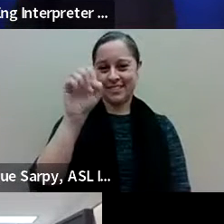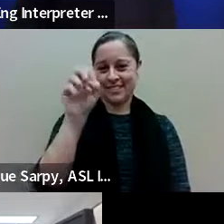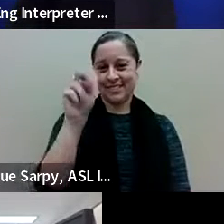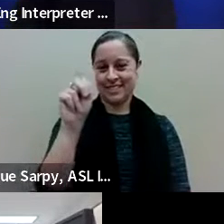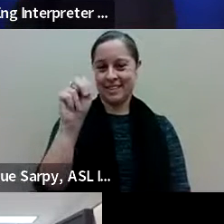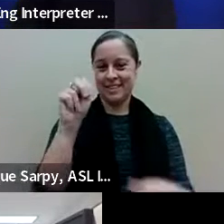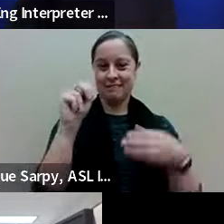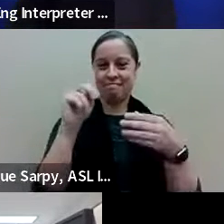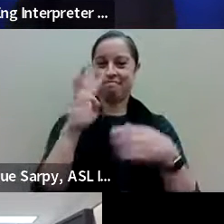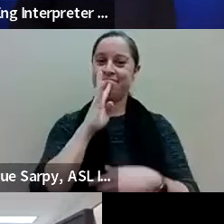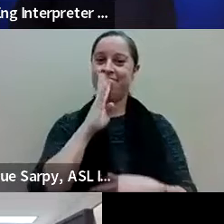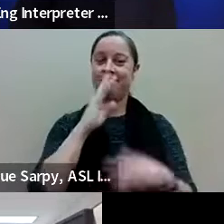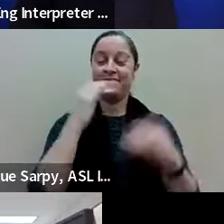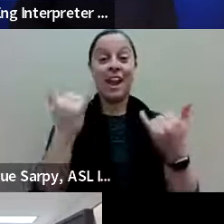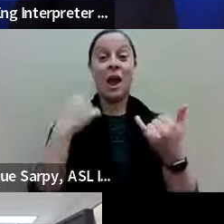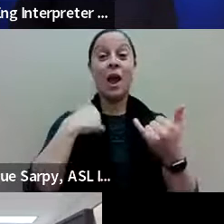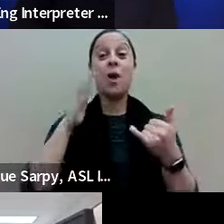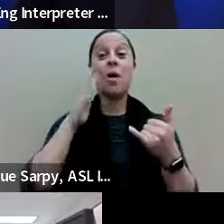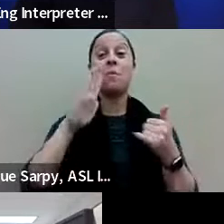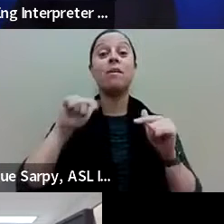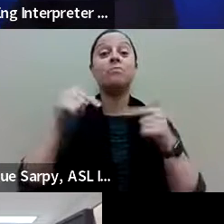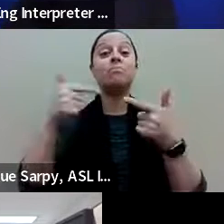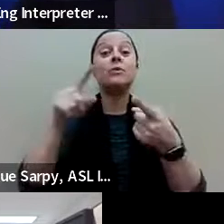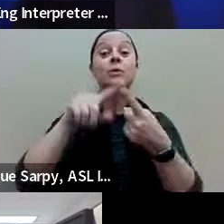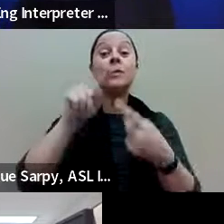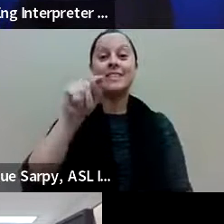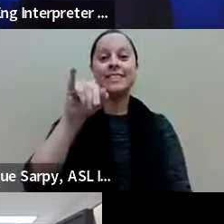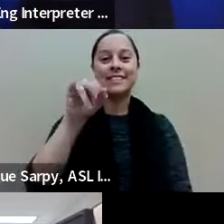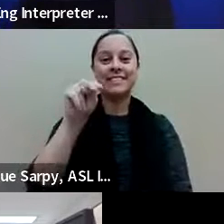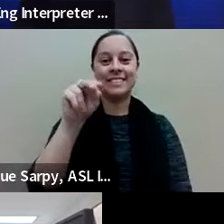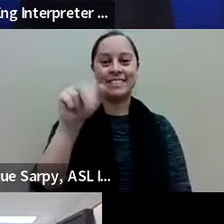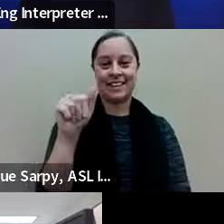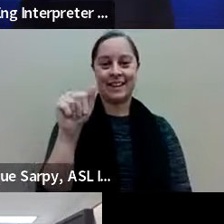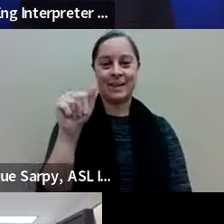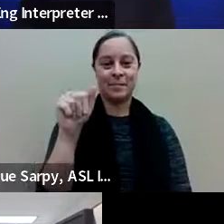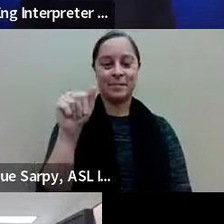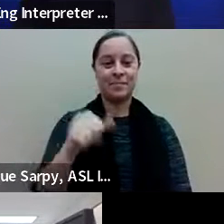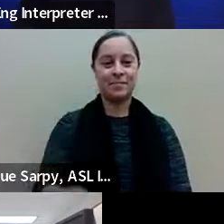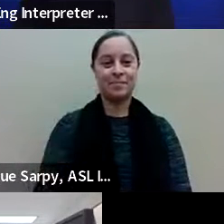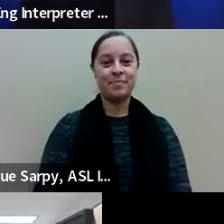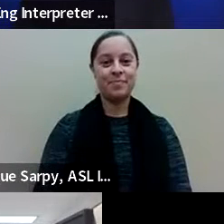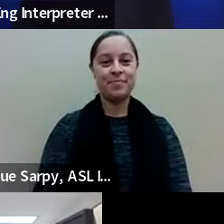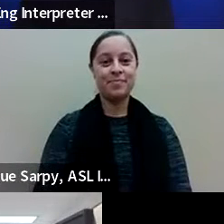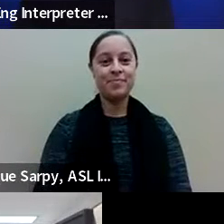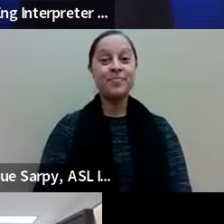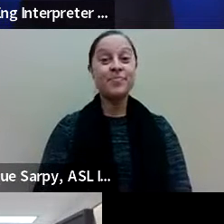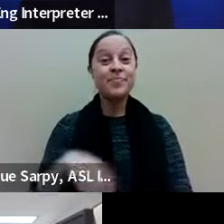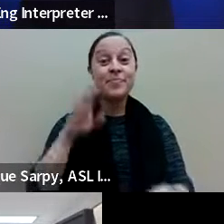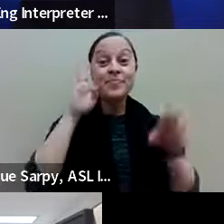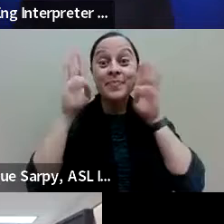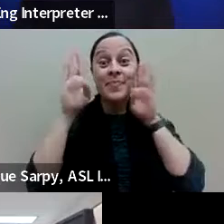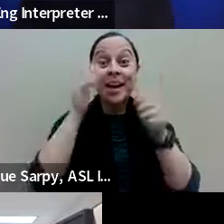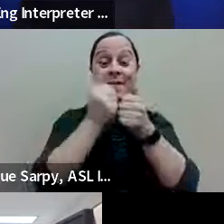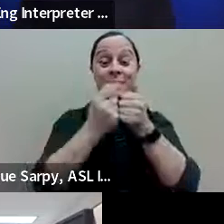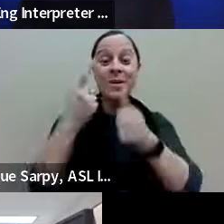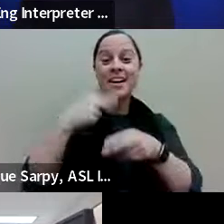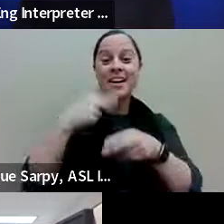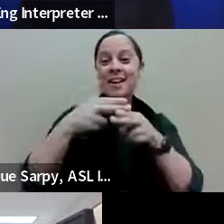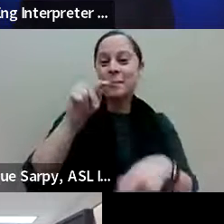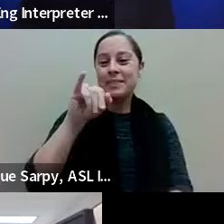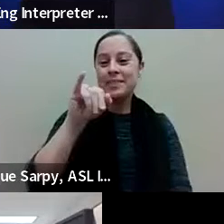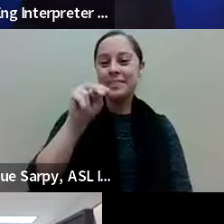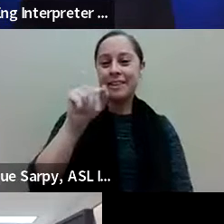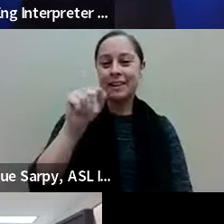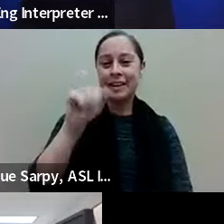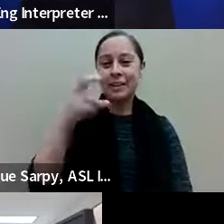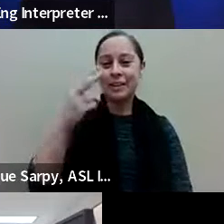I will pass it over next to Tina. Hi, everybody. My name is Tina Childress.